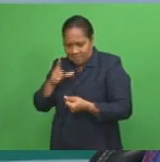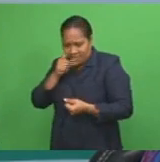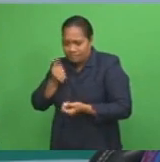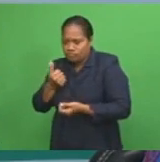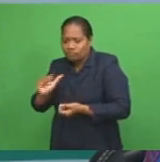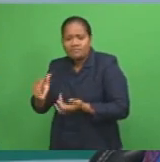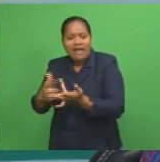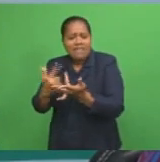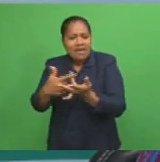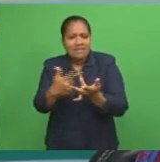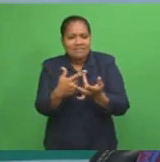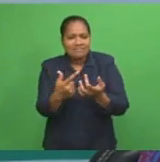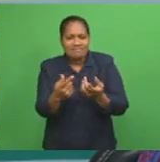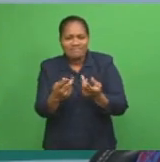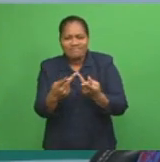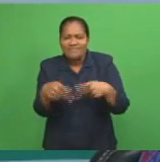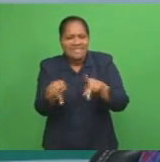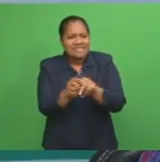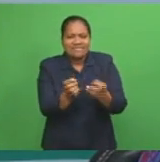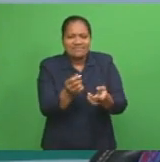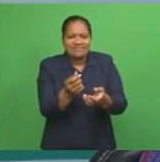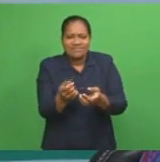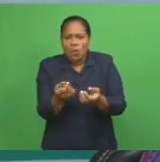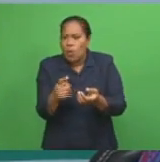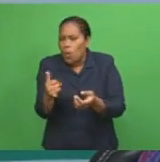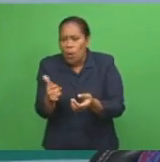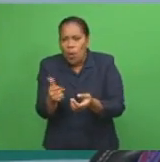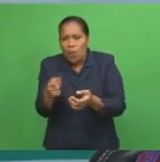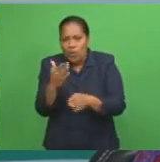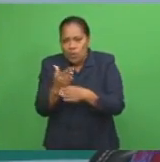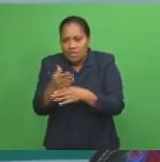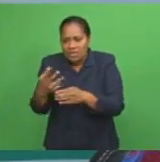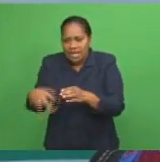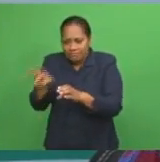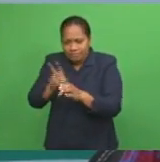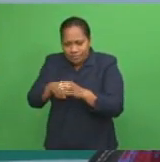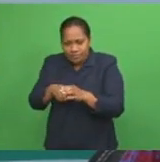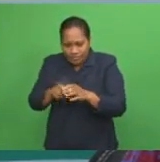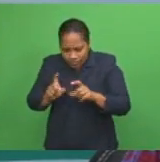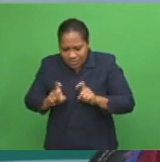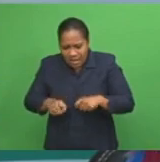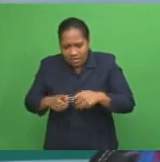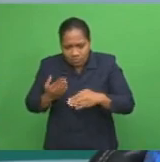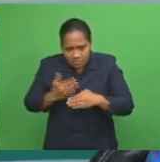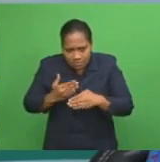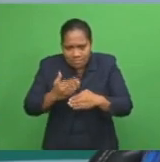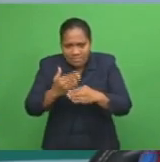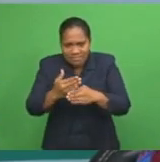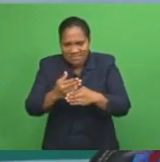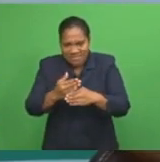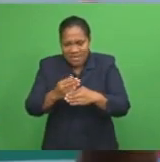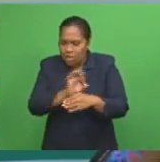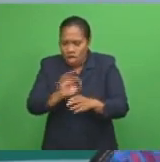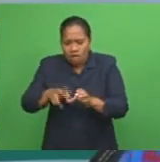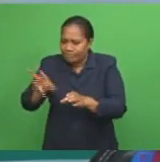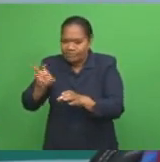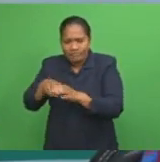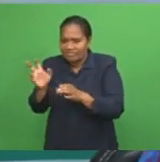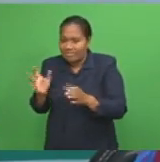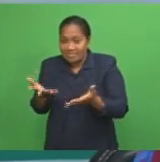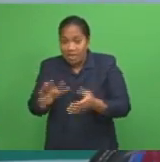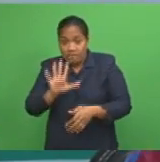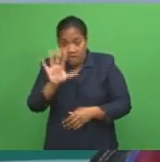other areas like keeping the employees employed without having to release them. So that